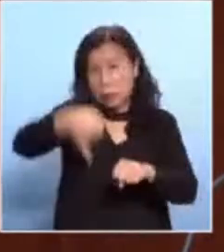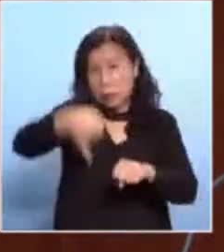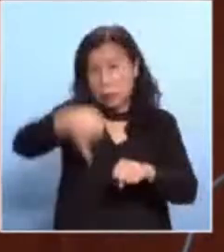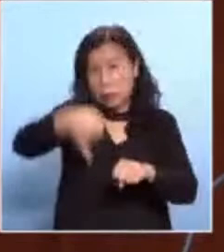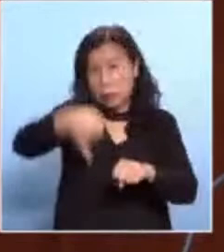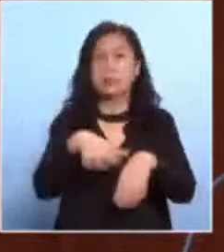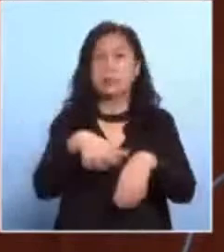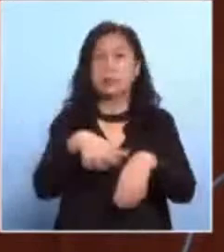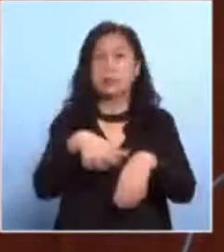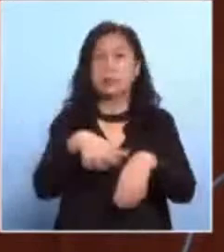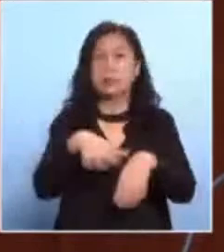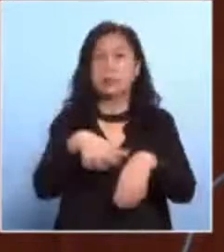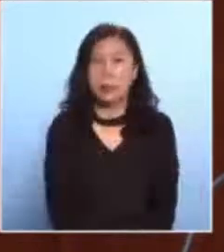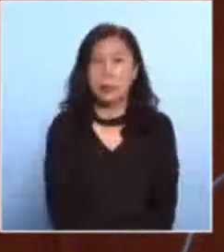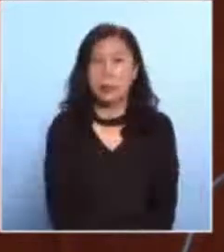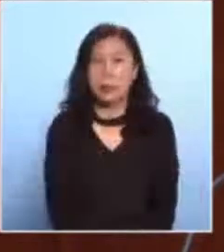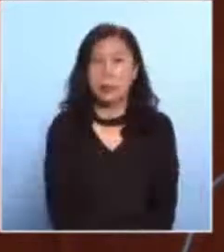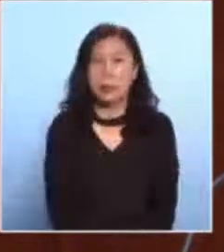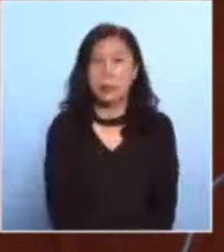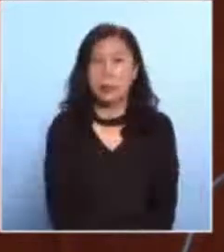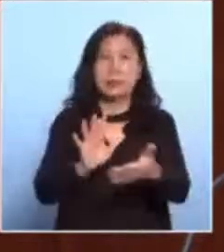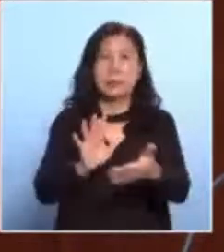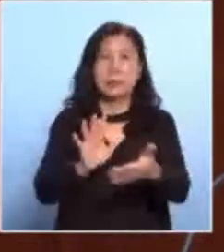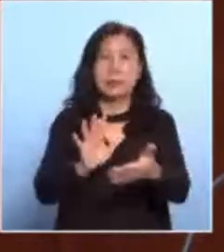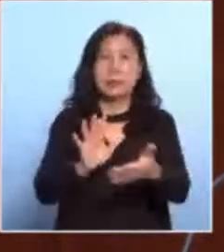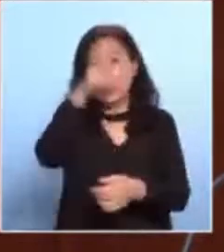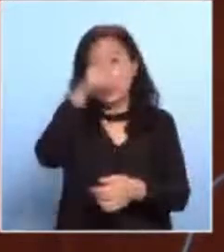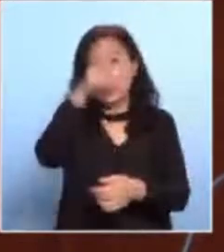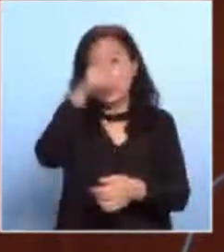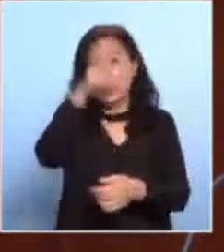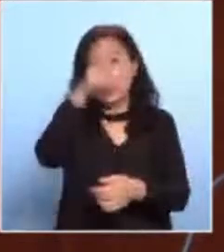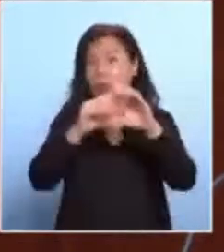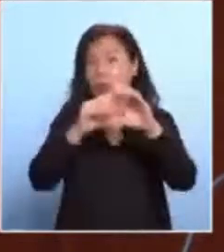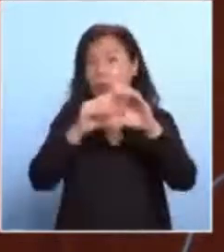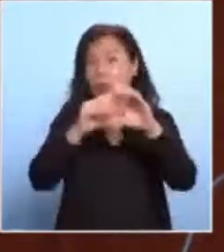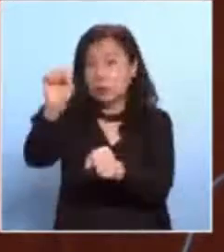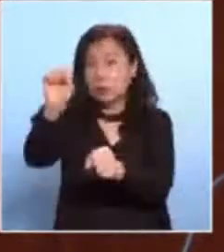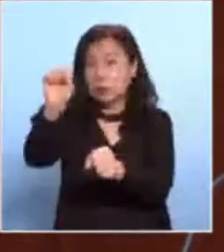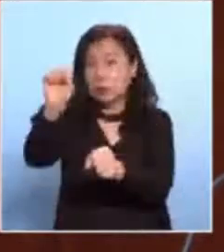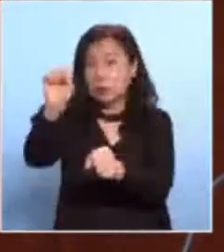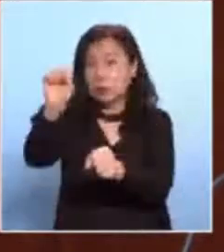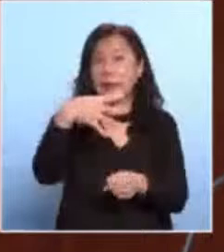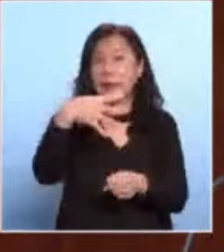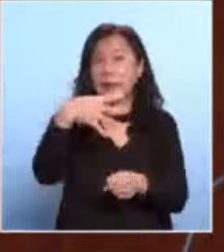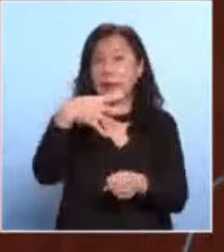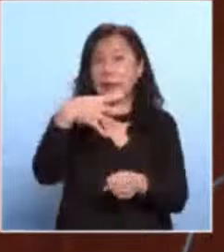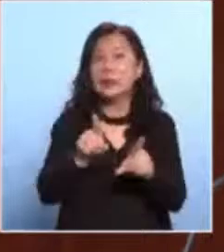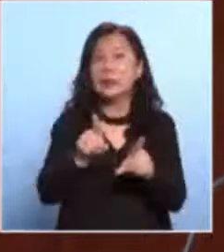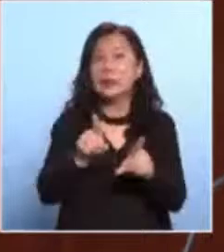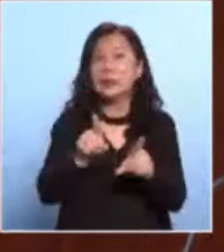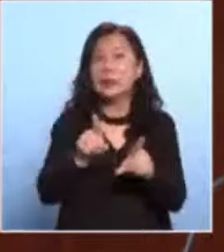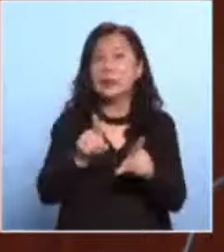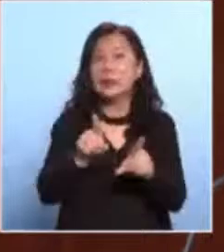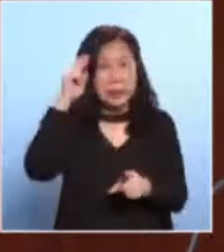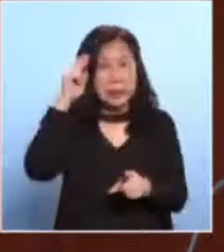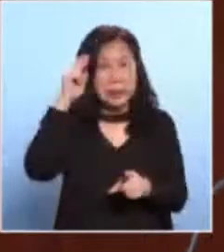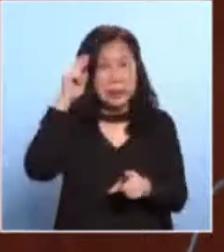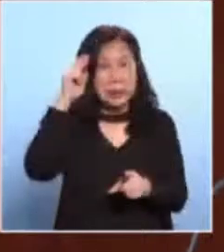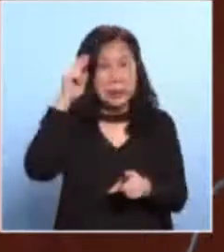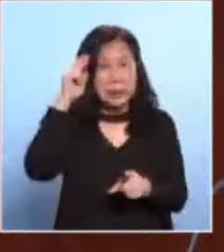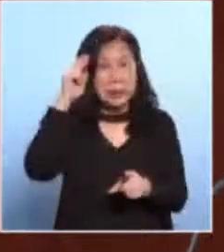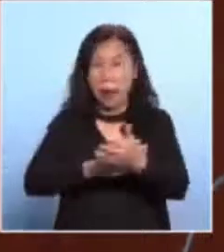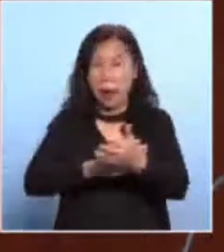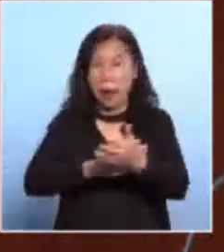SWD will set up 4 additional parents, relatives resource centers for carers of those in mental